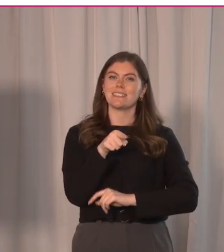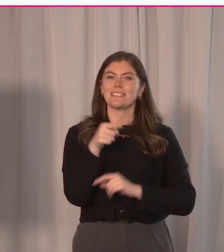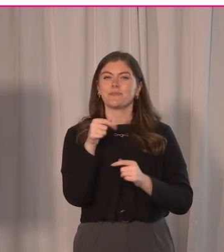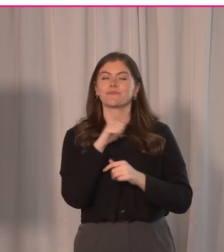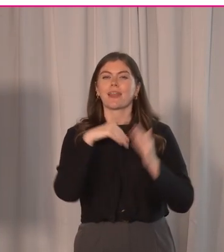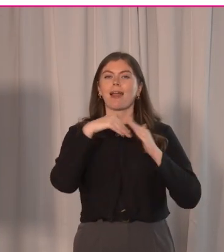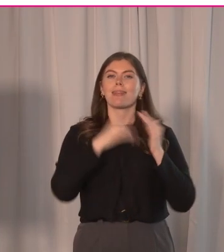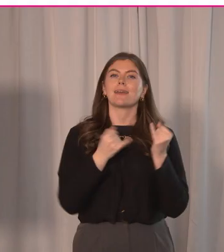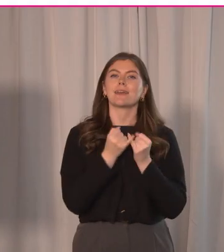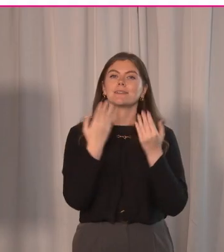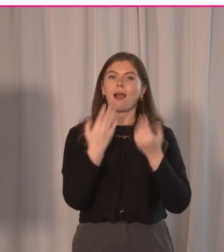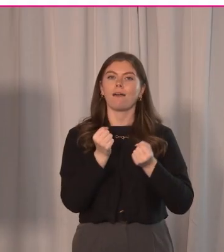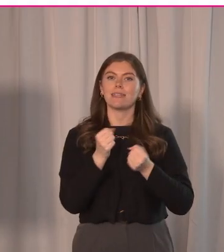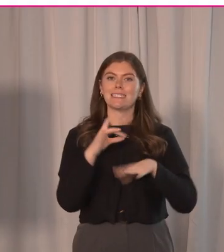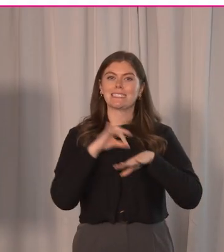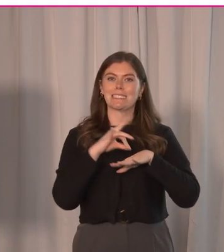with their babies shortly after birth.